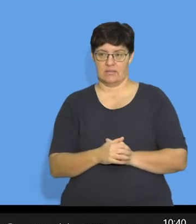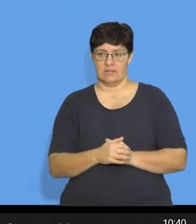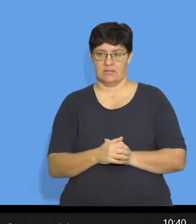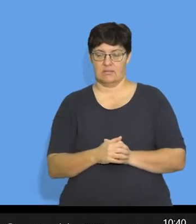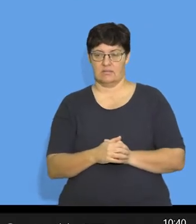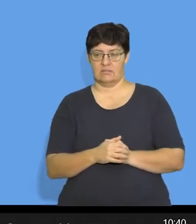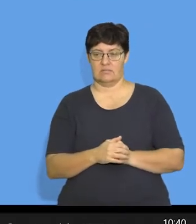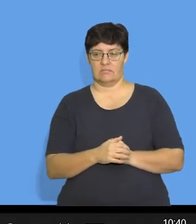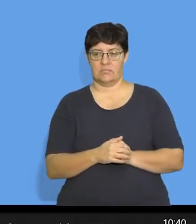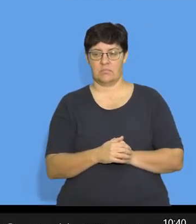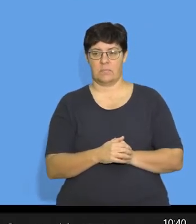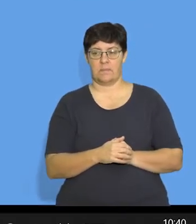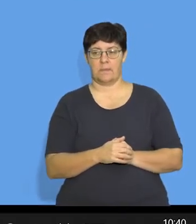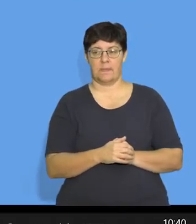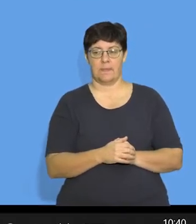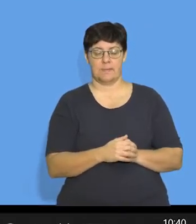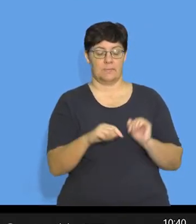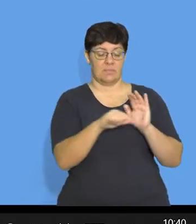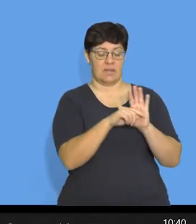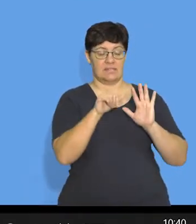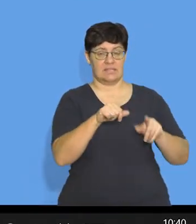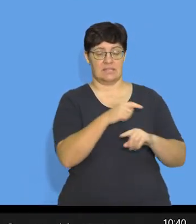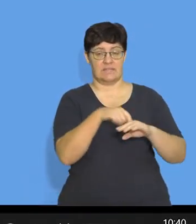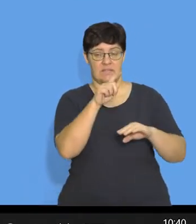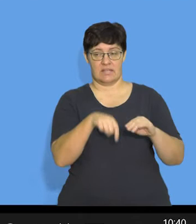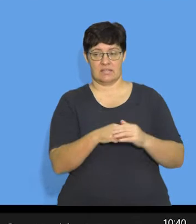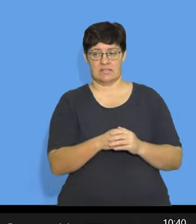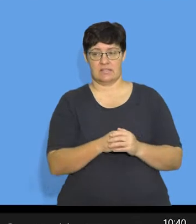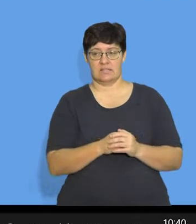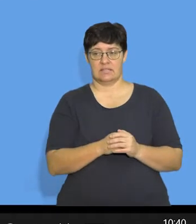so minus 16 divided by,